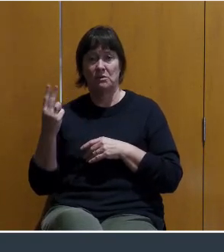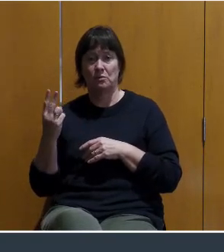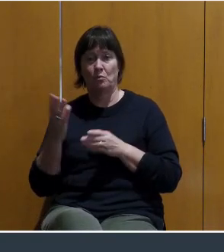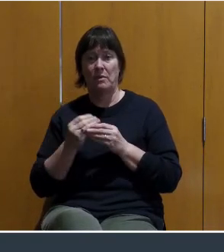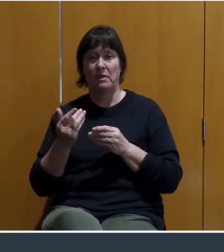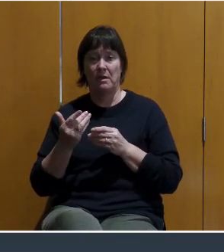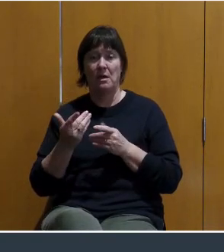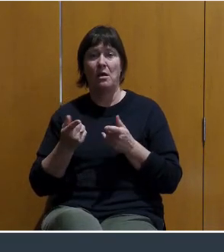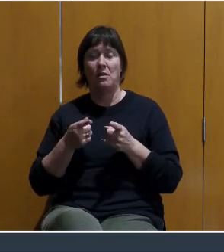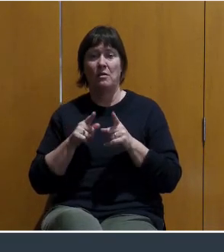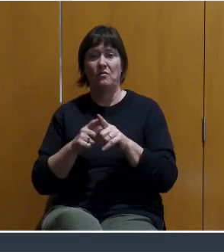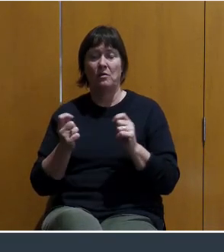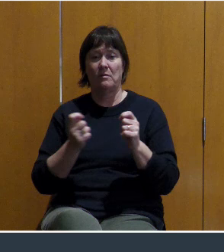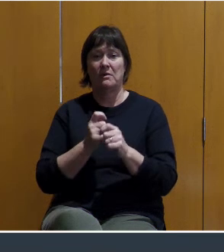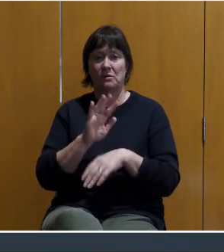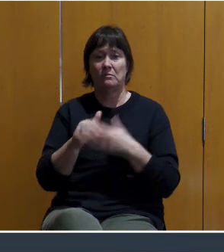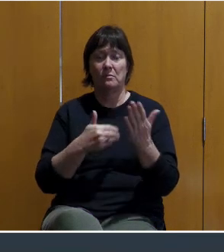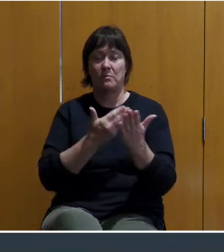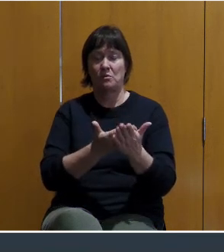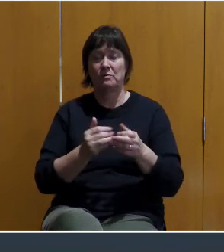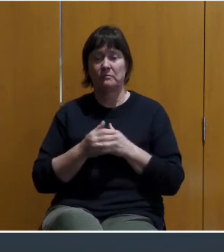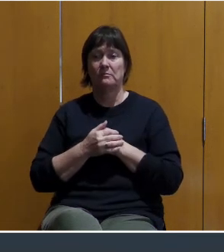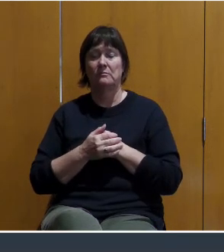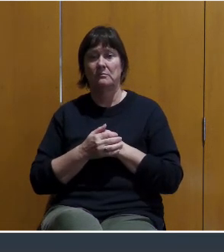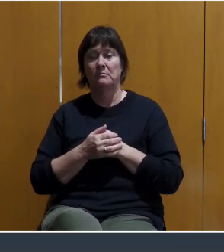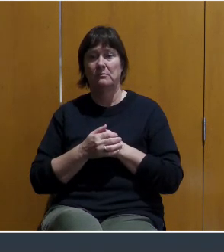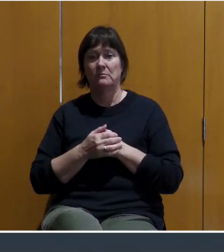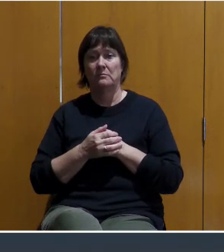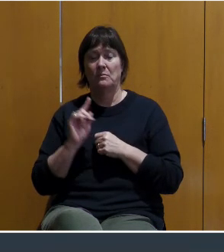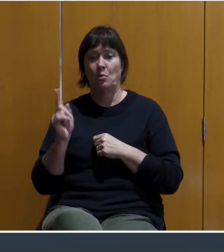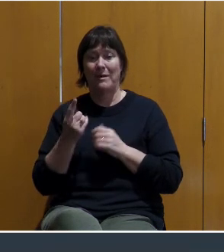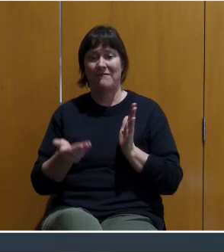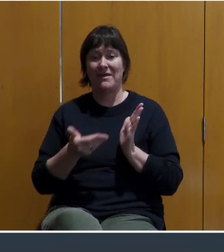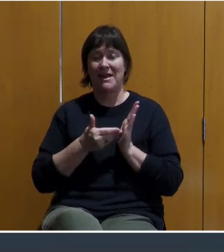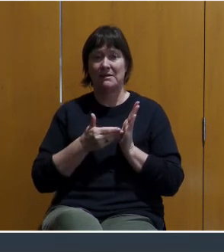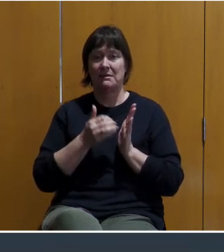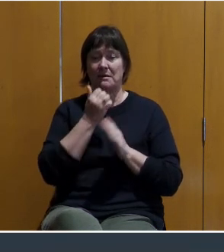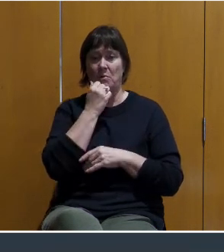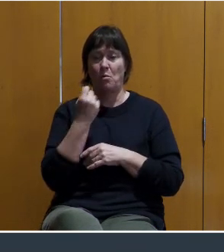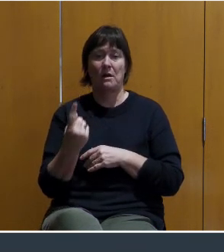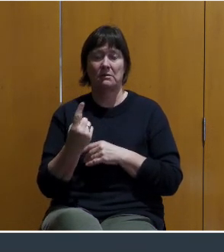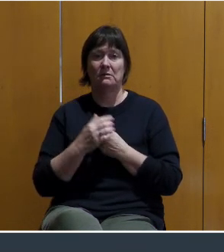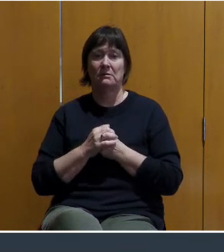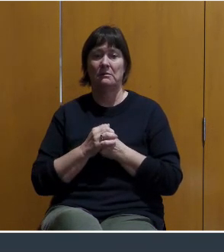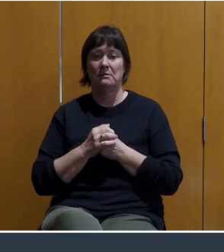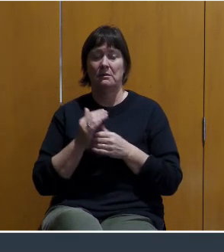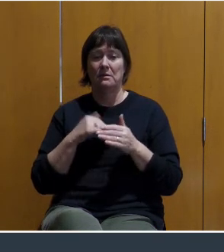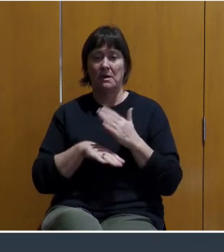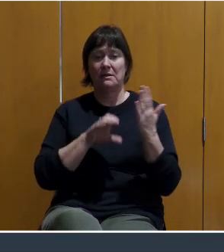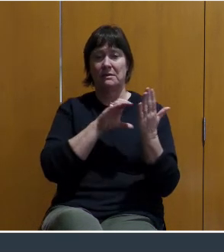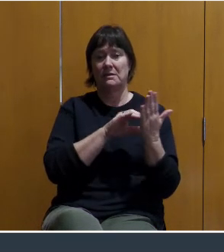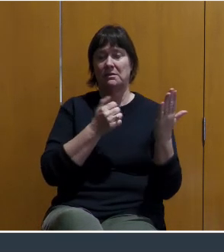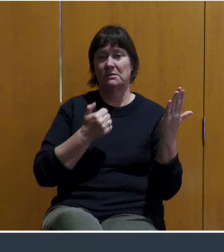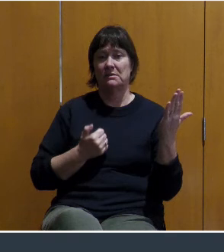the following amendments to the proposed bylaw. And we have added in number 1, under section